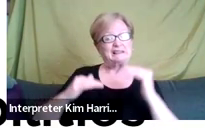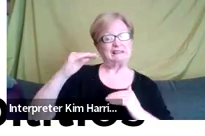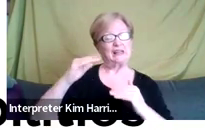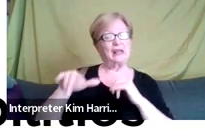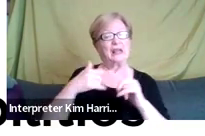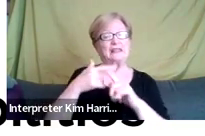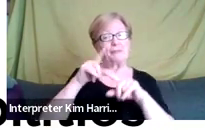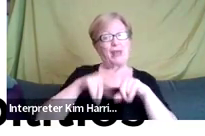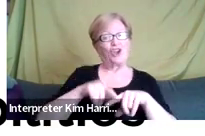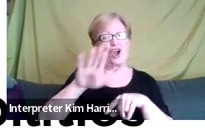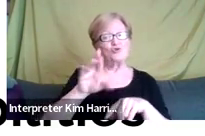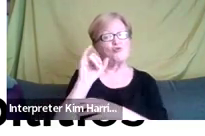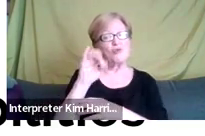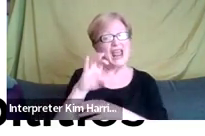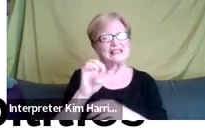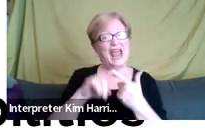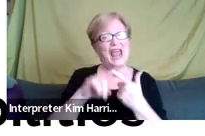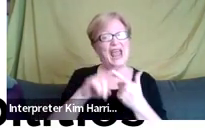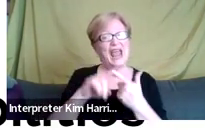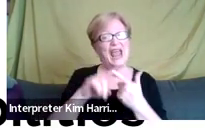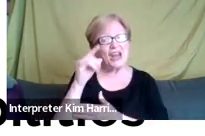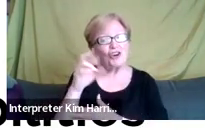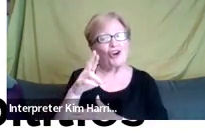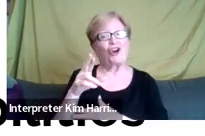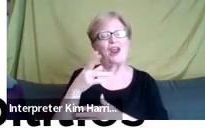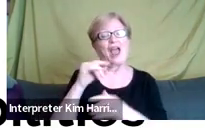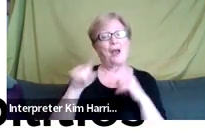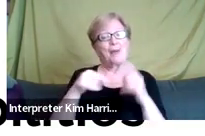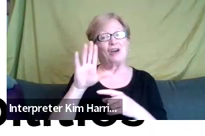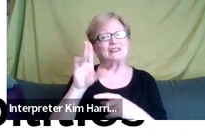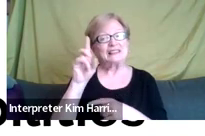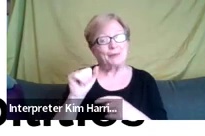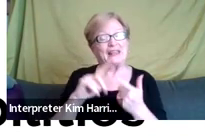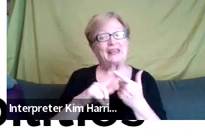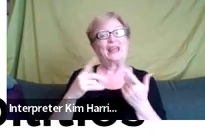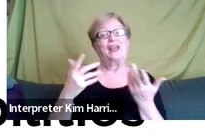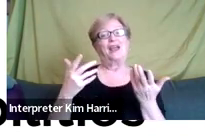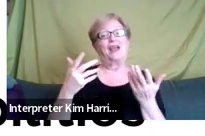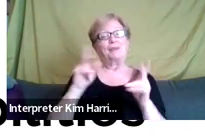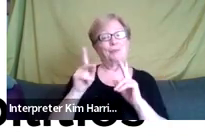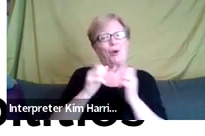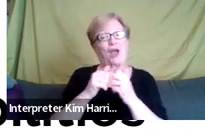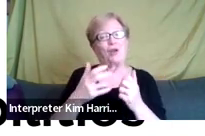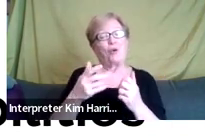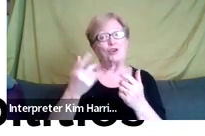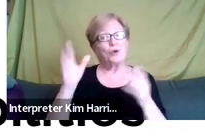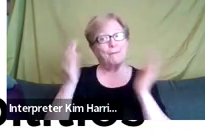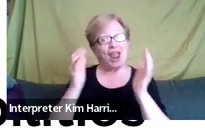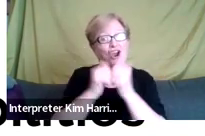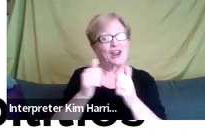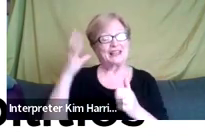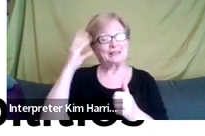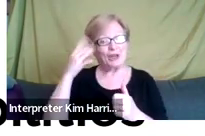gender, even, you know, again, among the disability community when you compare to the experiences